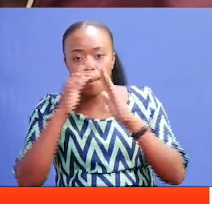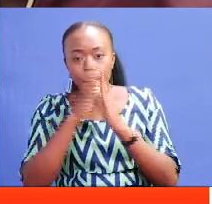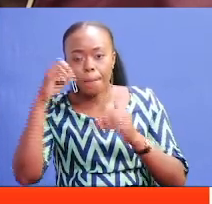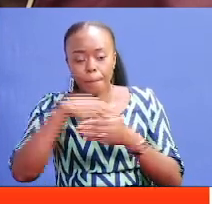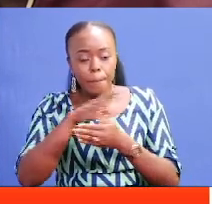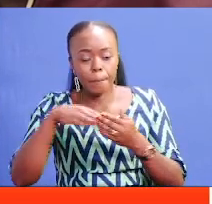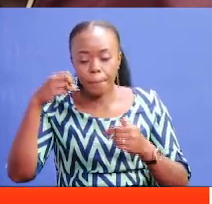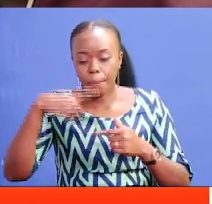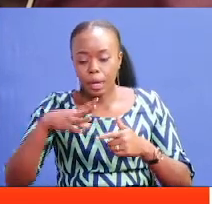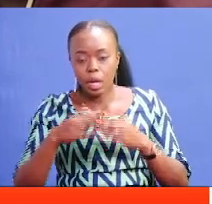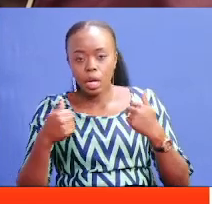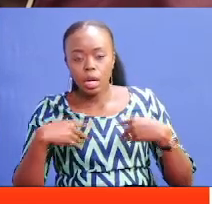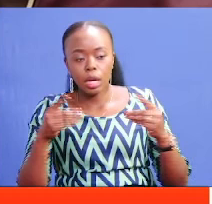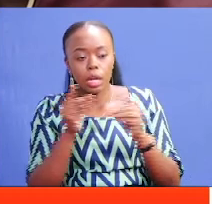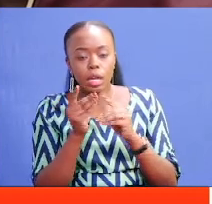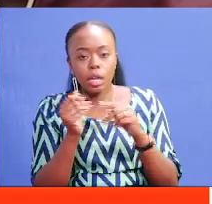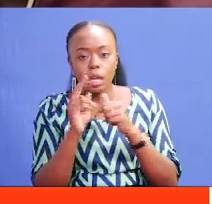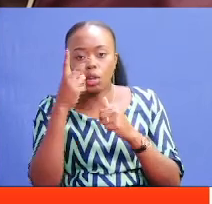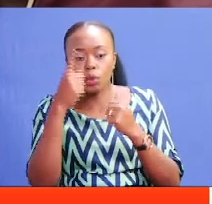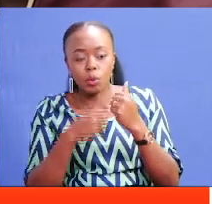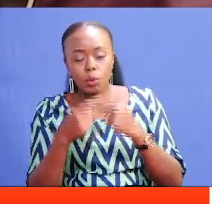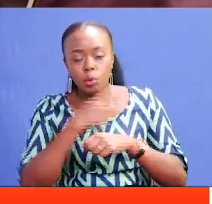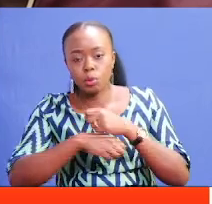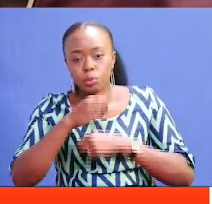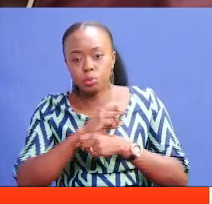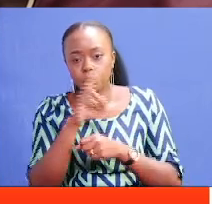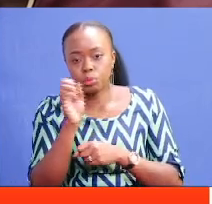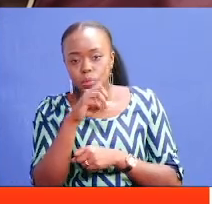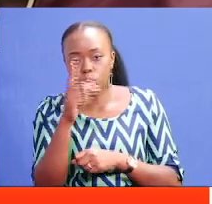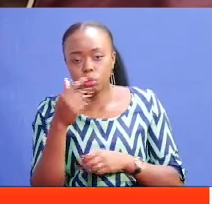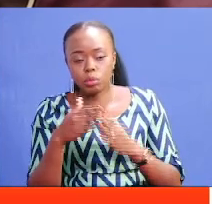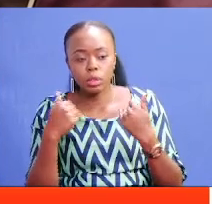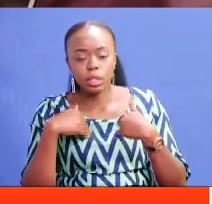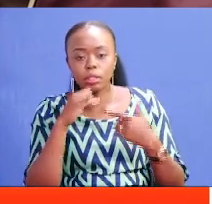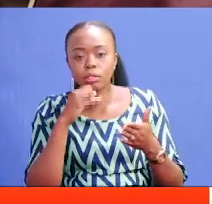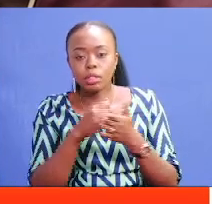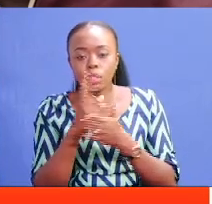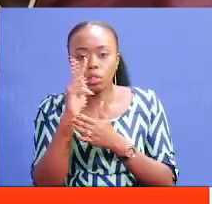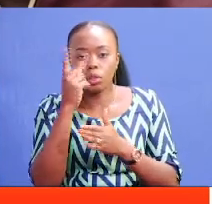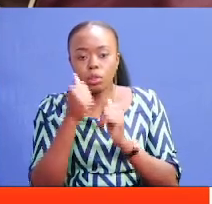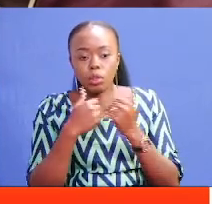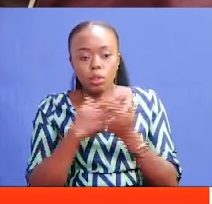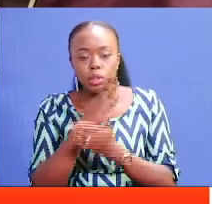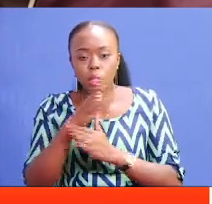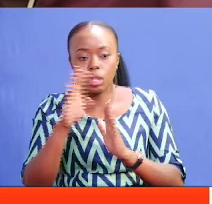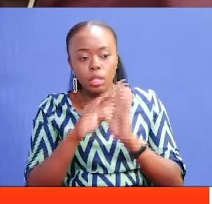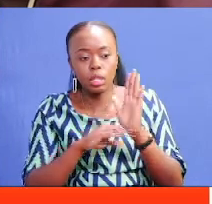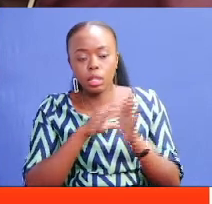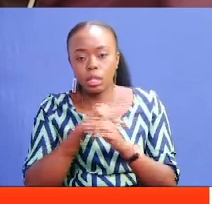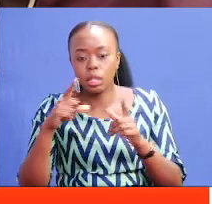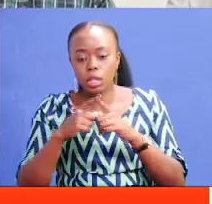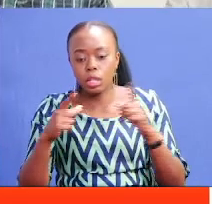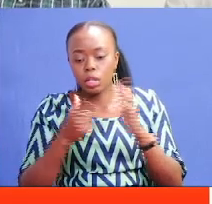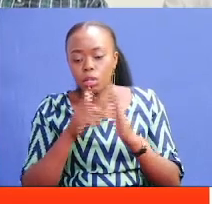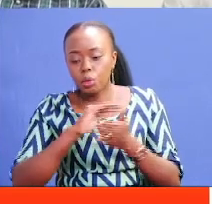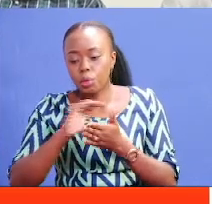for all, date 21st September 2021. It has been signed by the Kenya Human Rights Commission and Laikipia